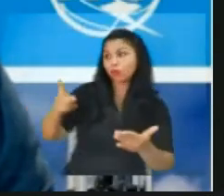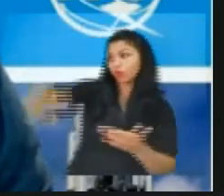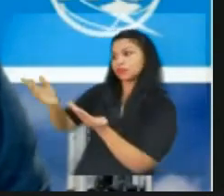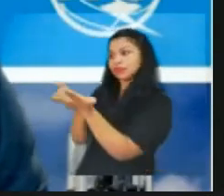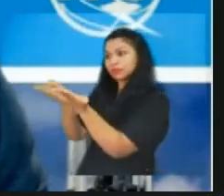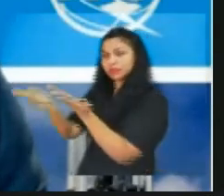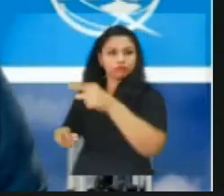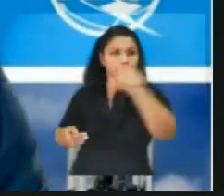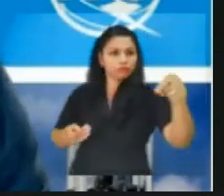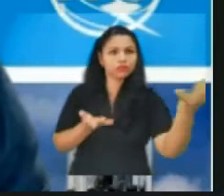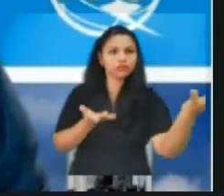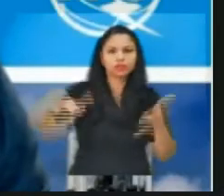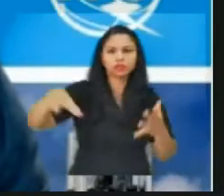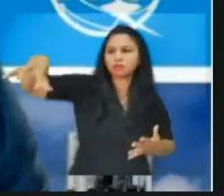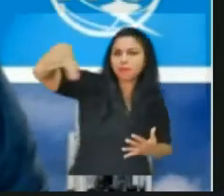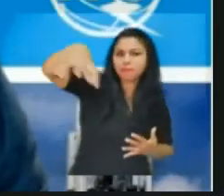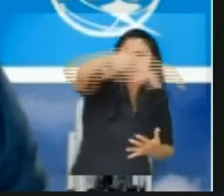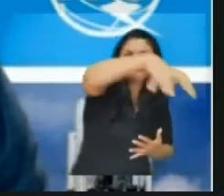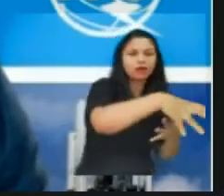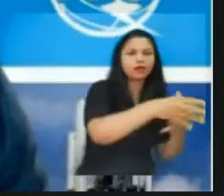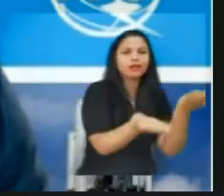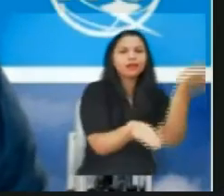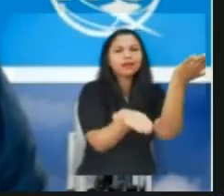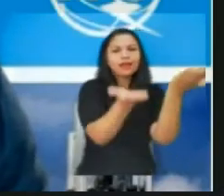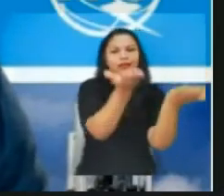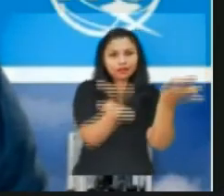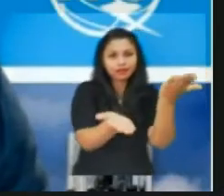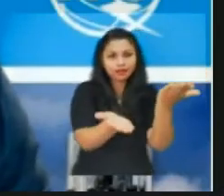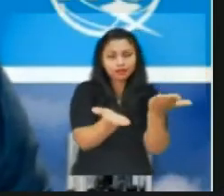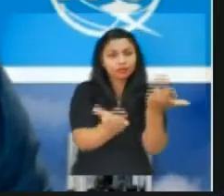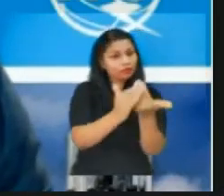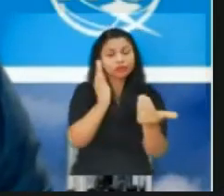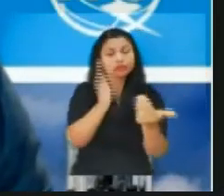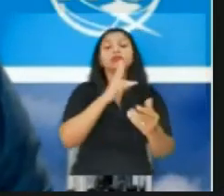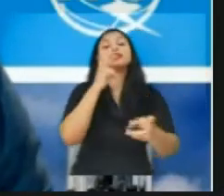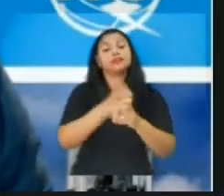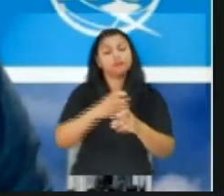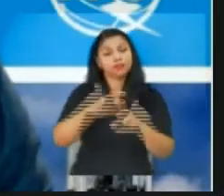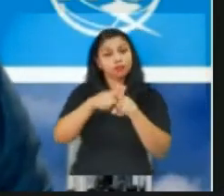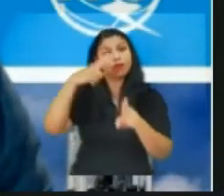of other services, and to find this delicate balance is really a true challenge.